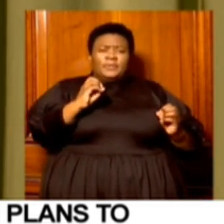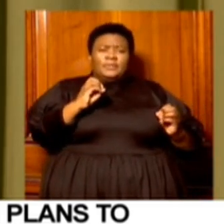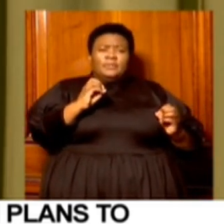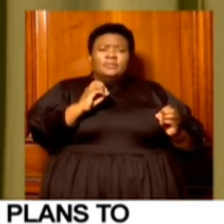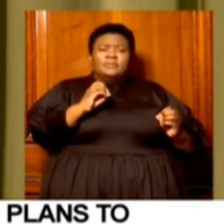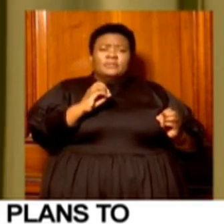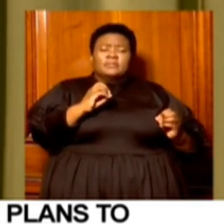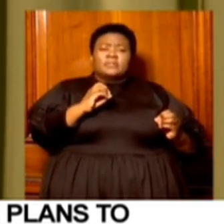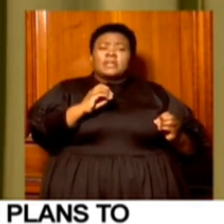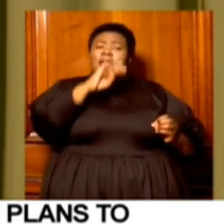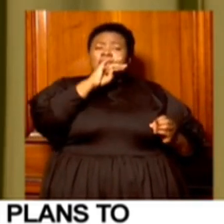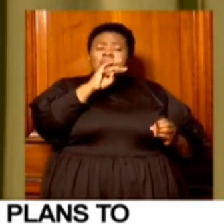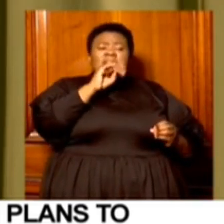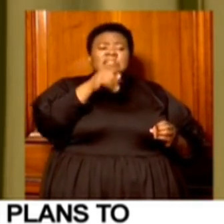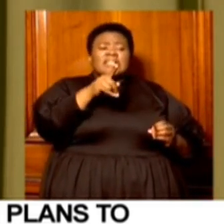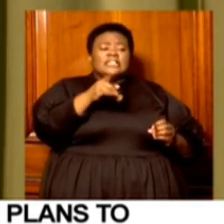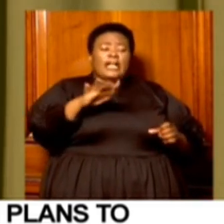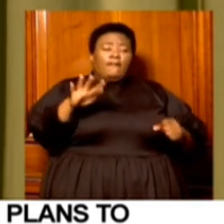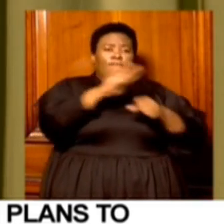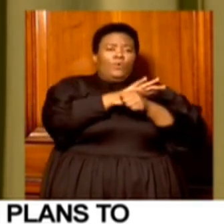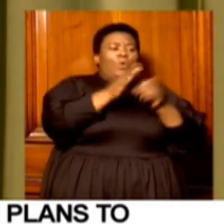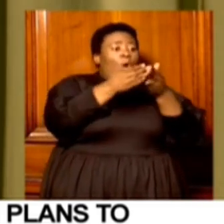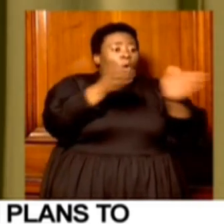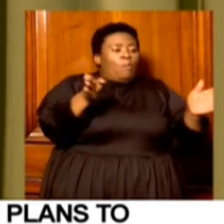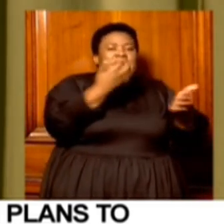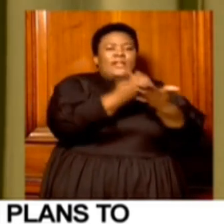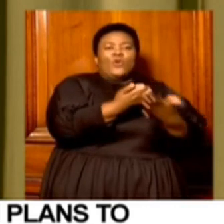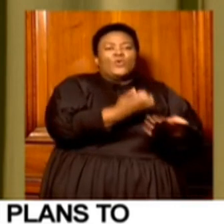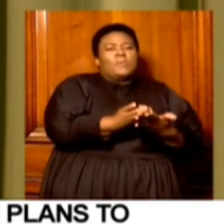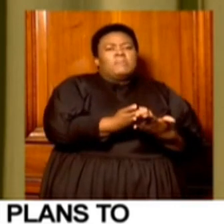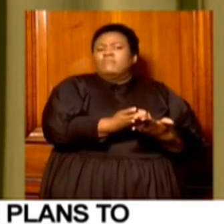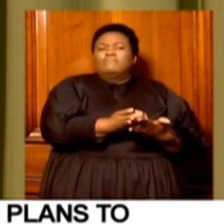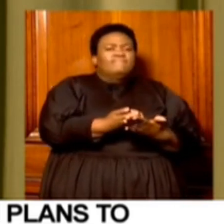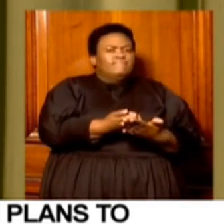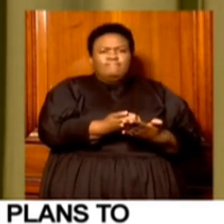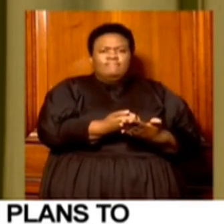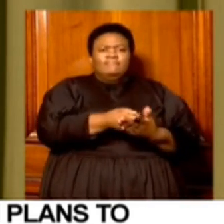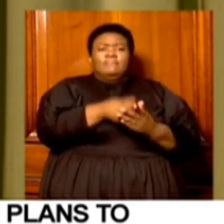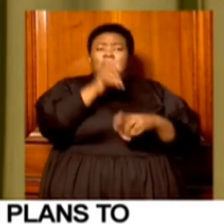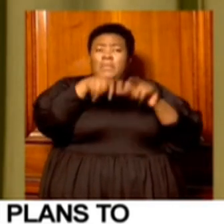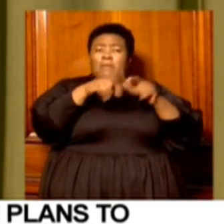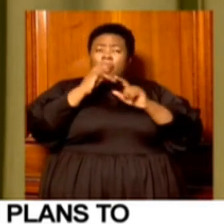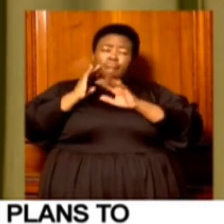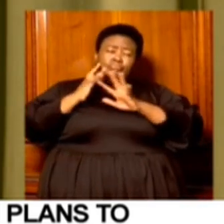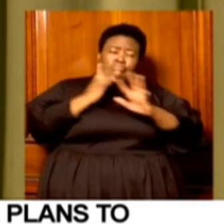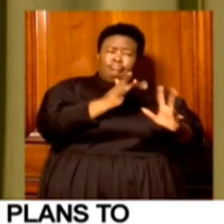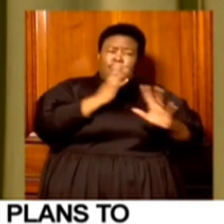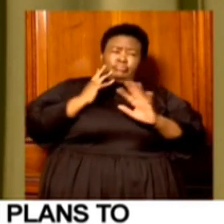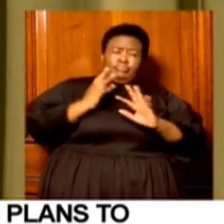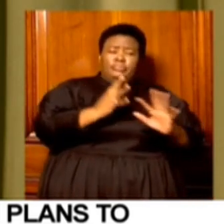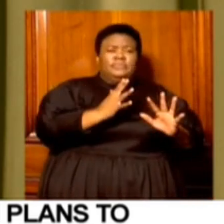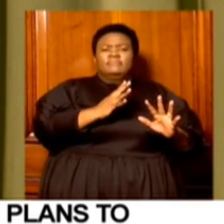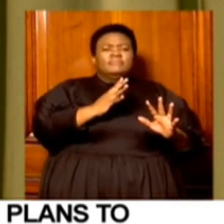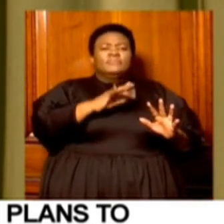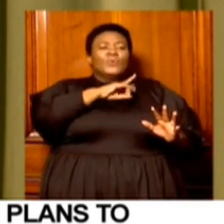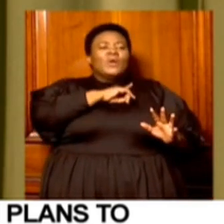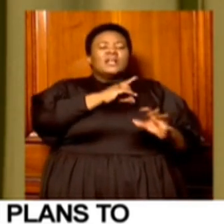full, opened economy. And that is what we must understand, because taxis are not